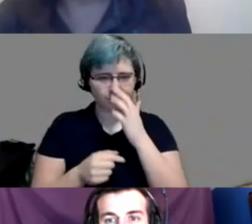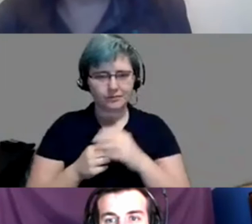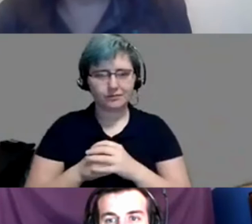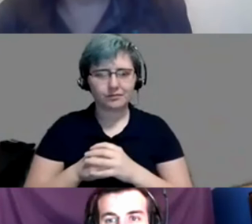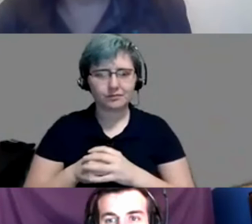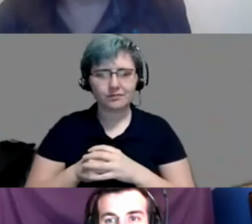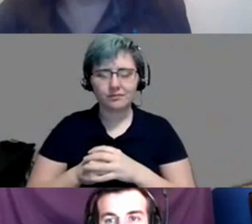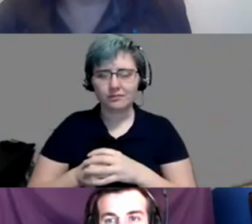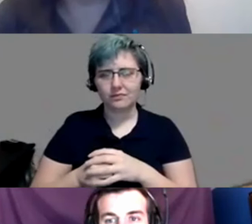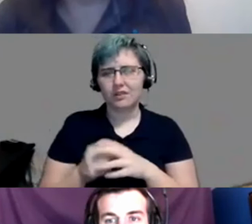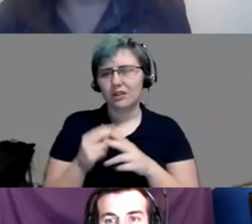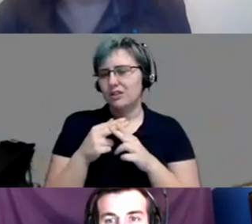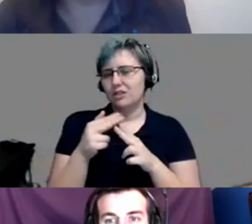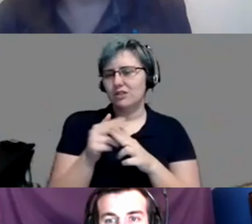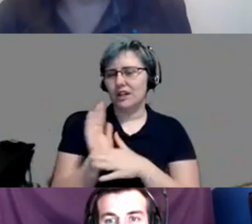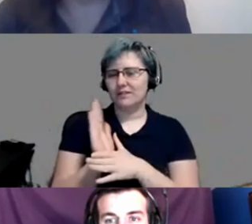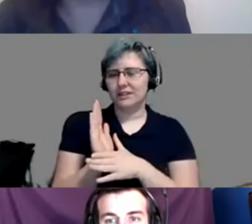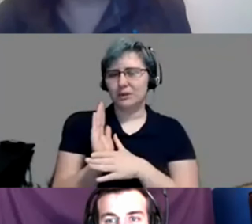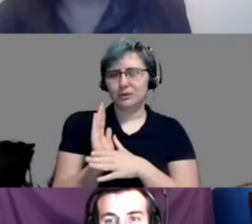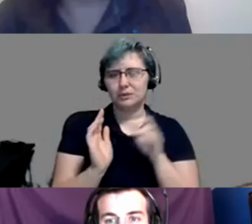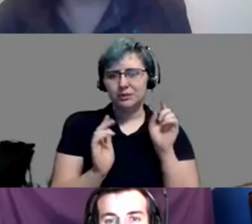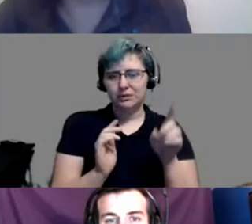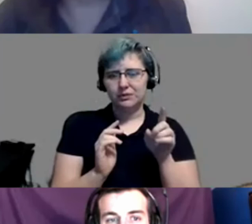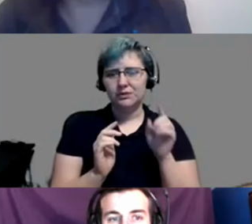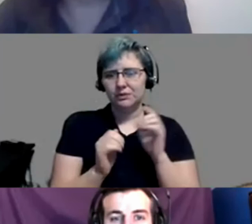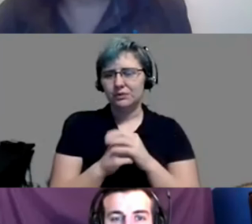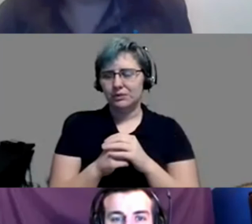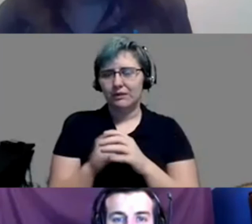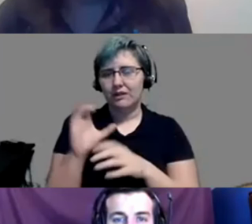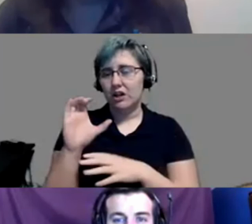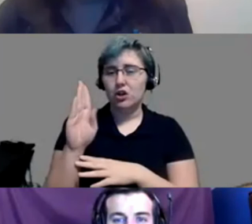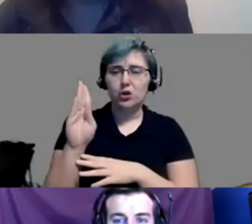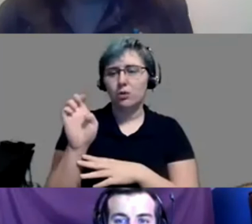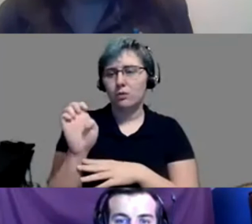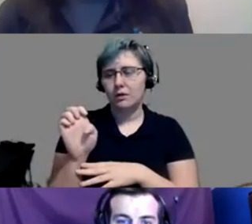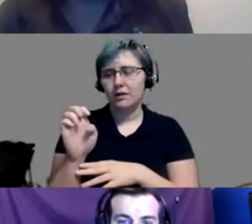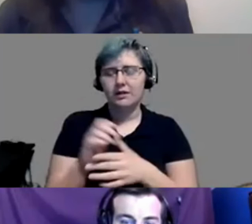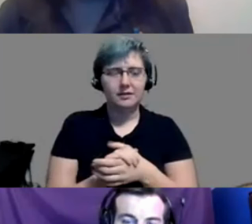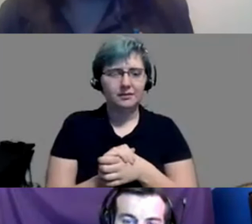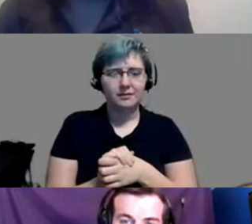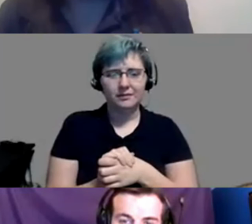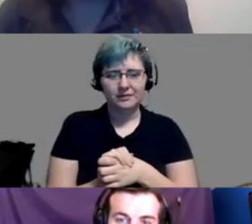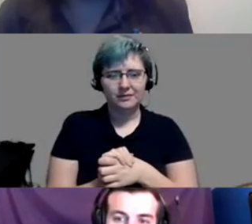So here's a short video of the cube.